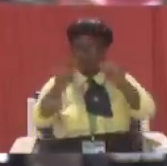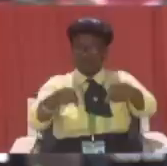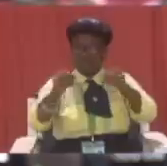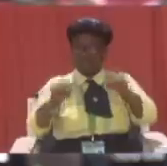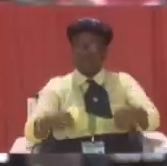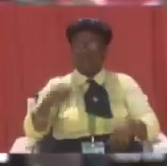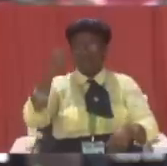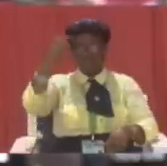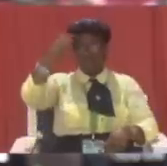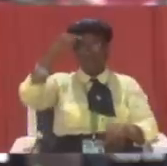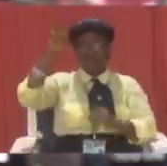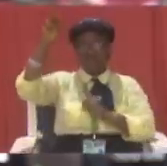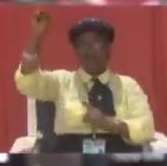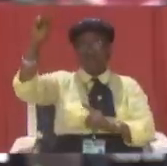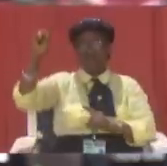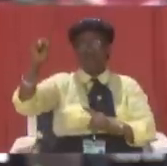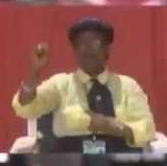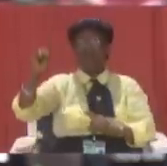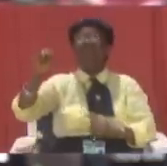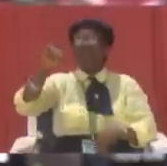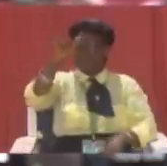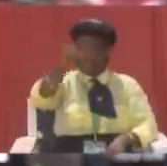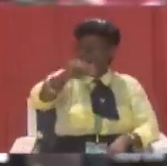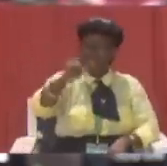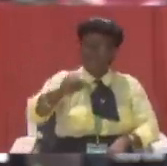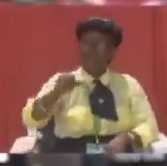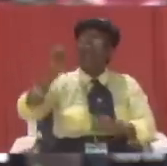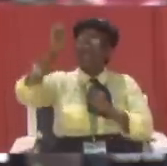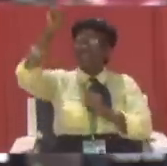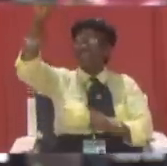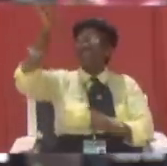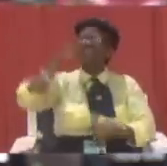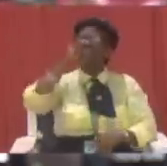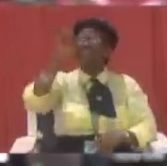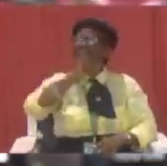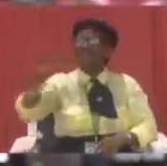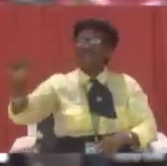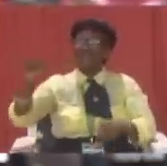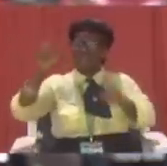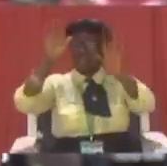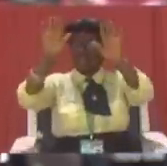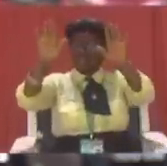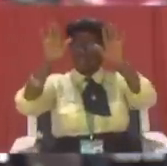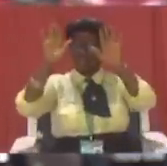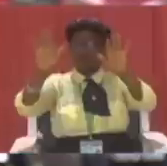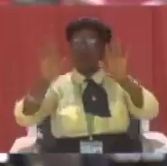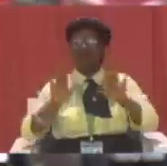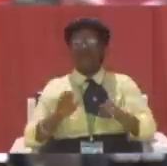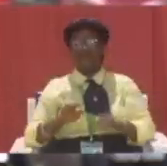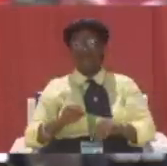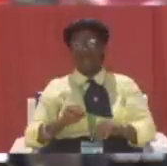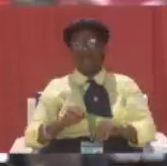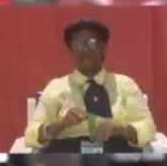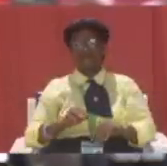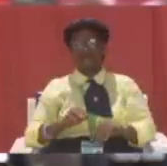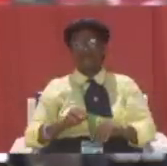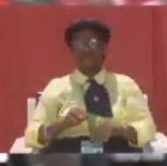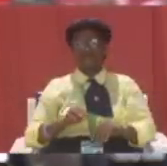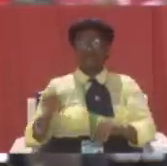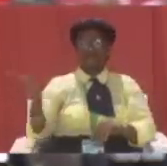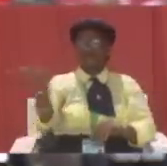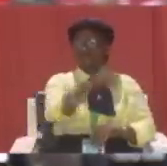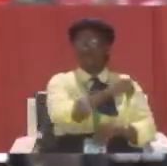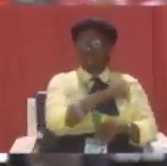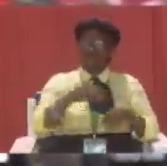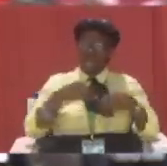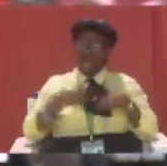But then, of course, it's a wonder. I don't need to tell you that. You have to be a wonder to be